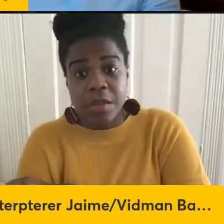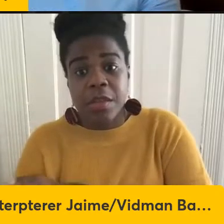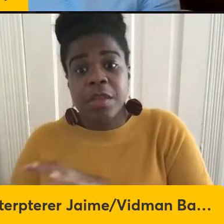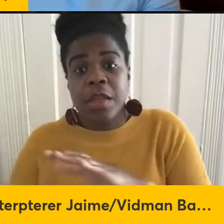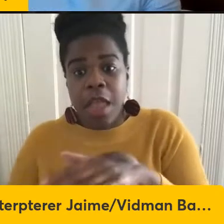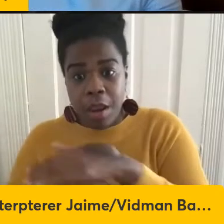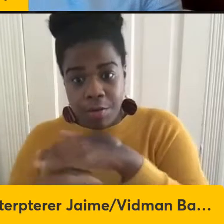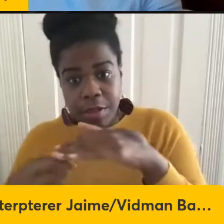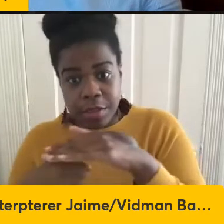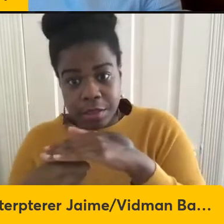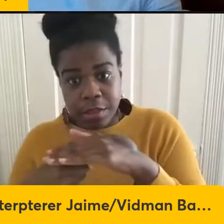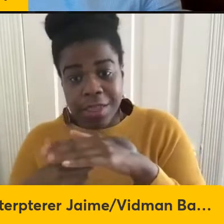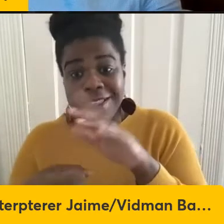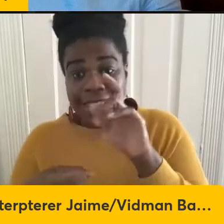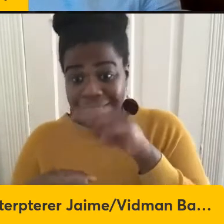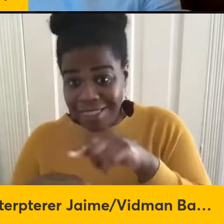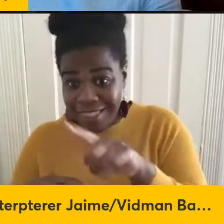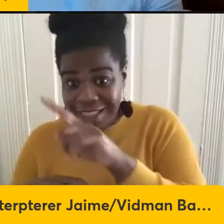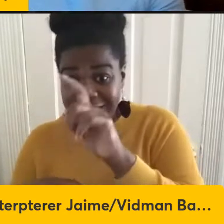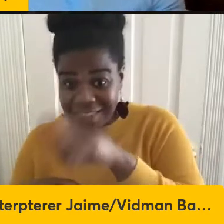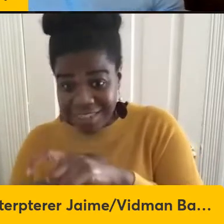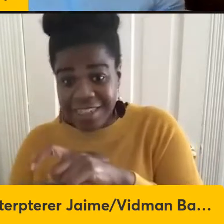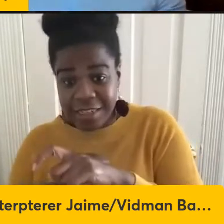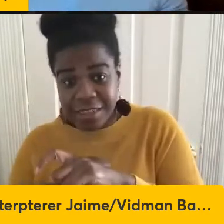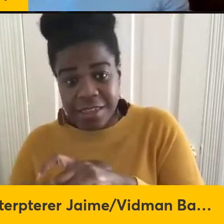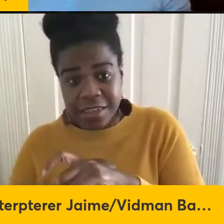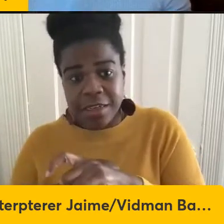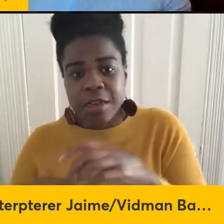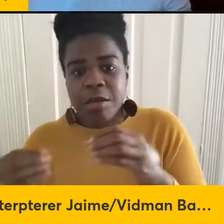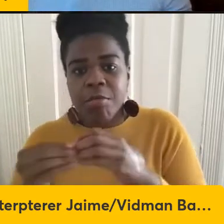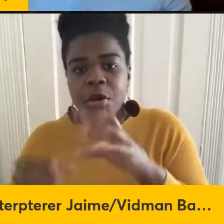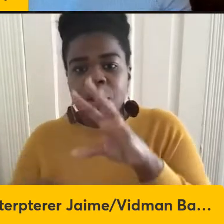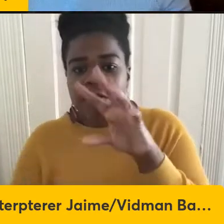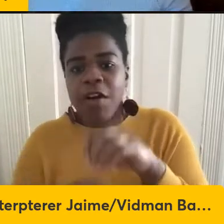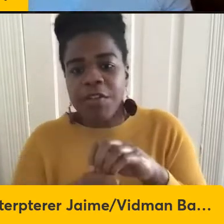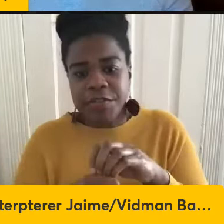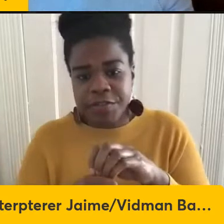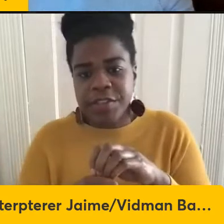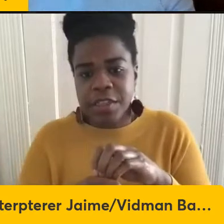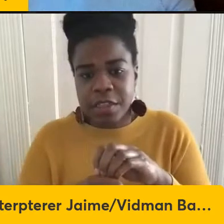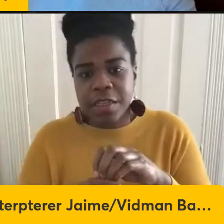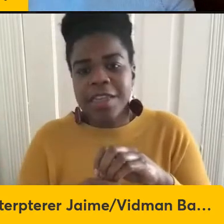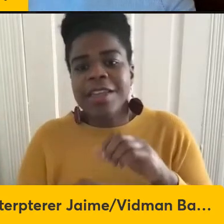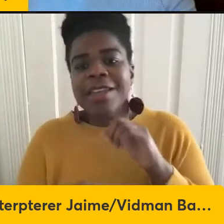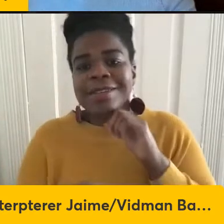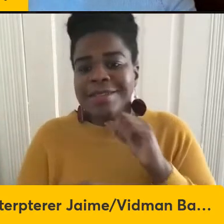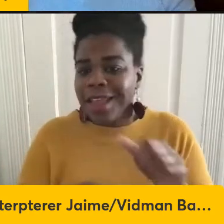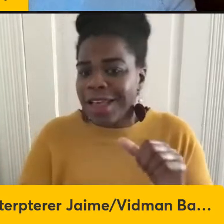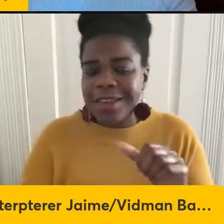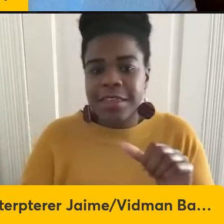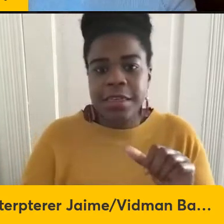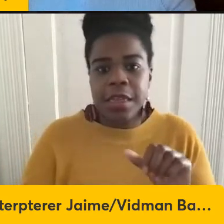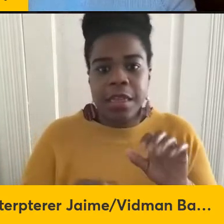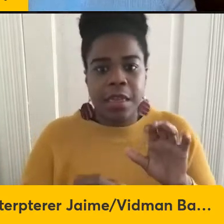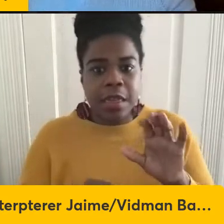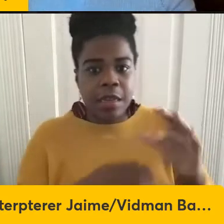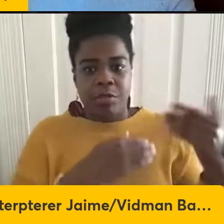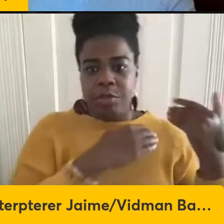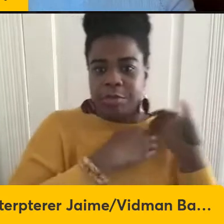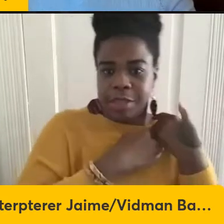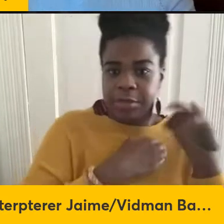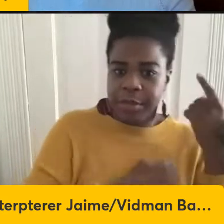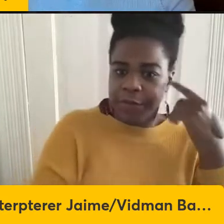arenas that they need to be more involved in, and not have the onus just be on the patients